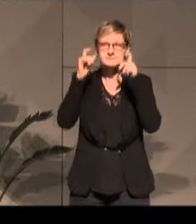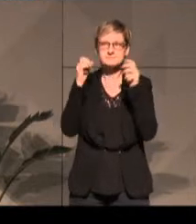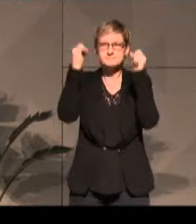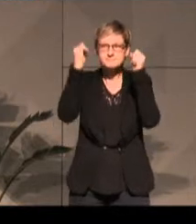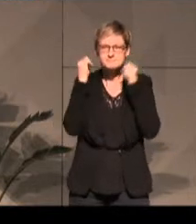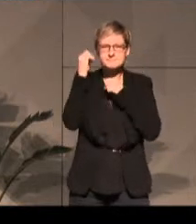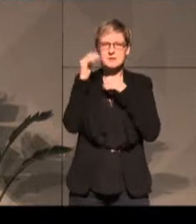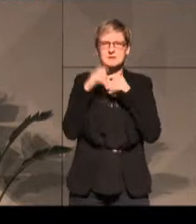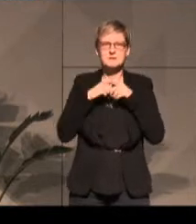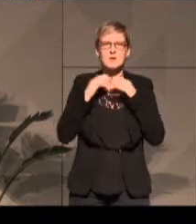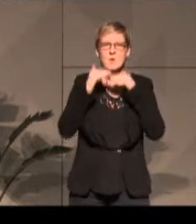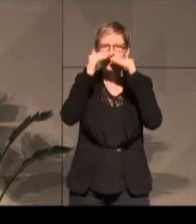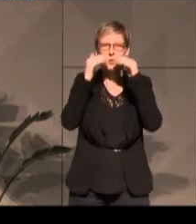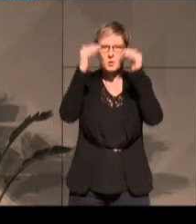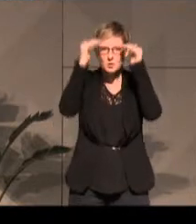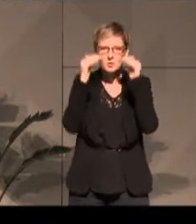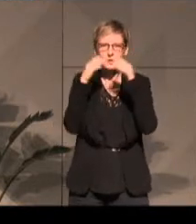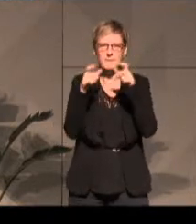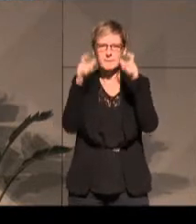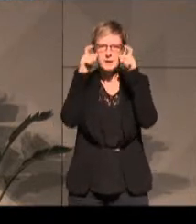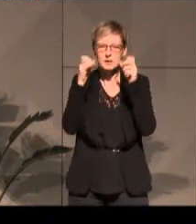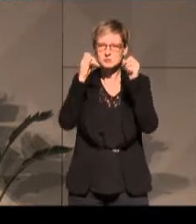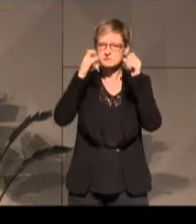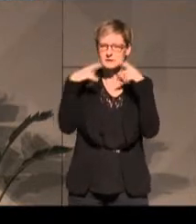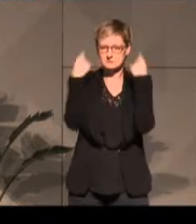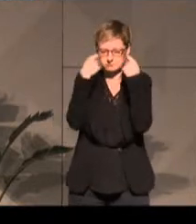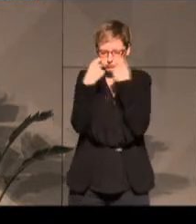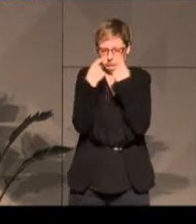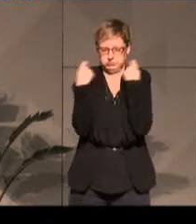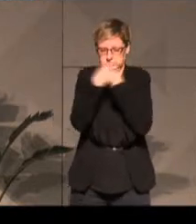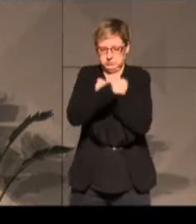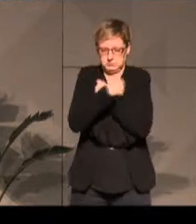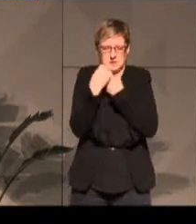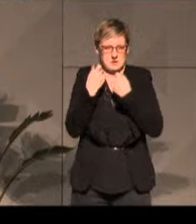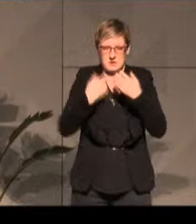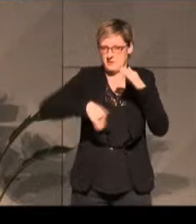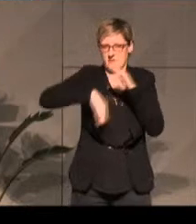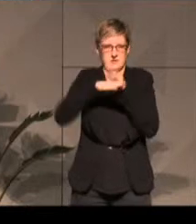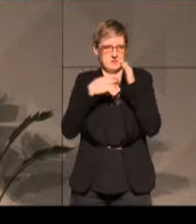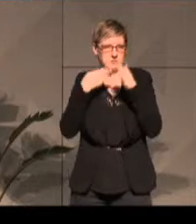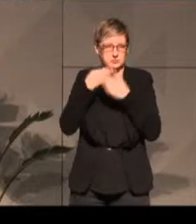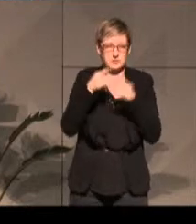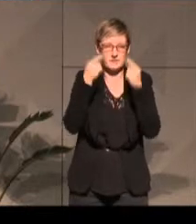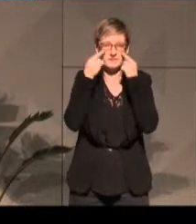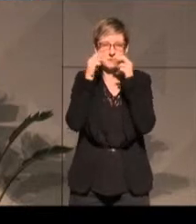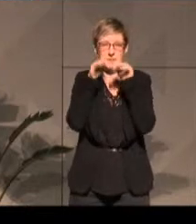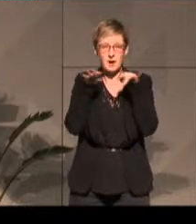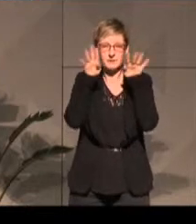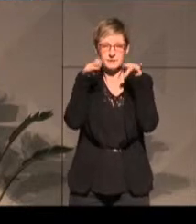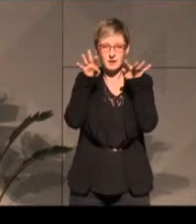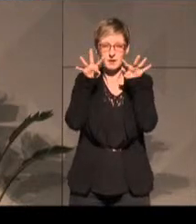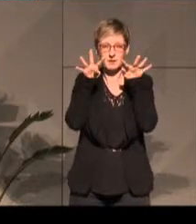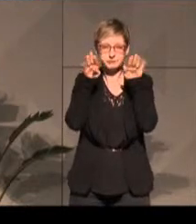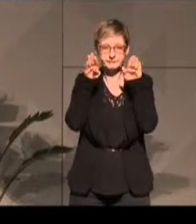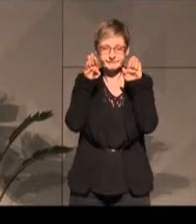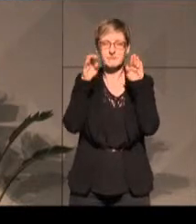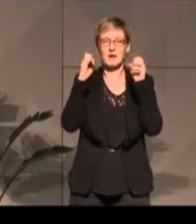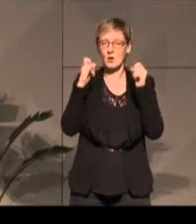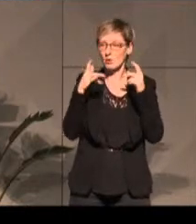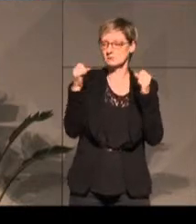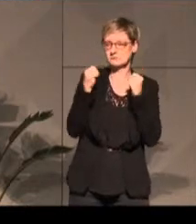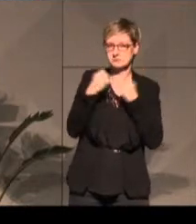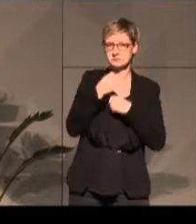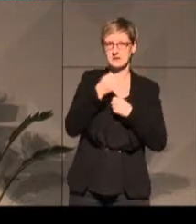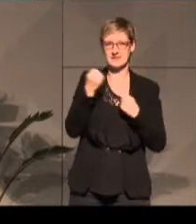And this is temperatures in which you need some protective goggles, and you need to fully cover your face, because unless you do